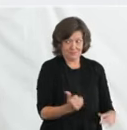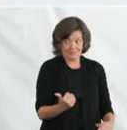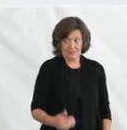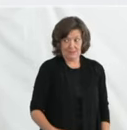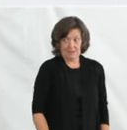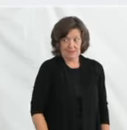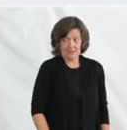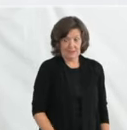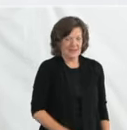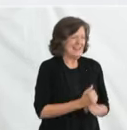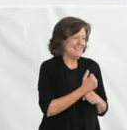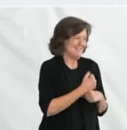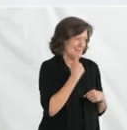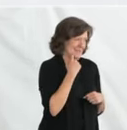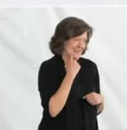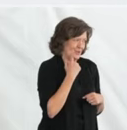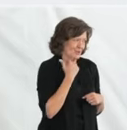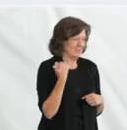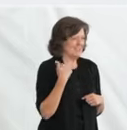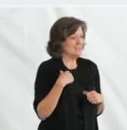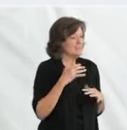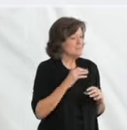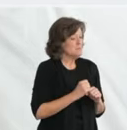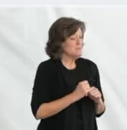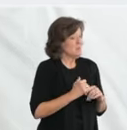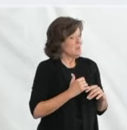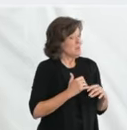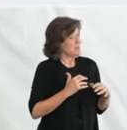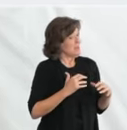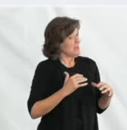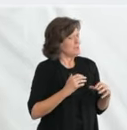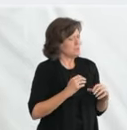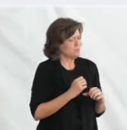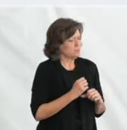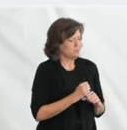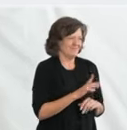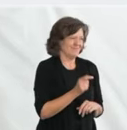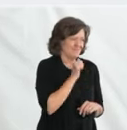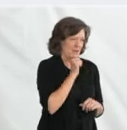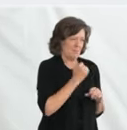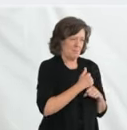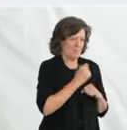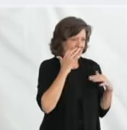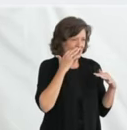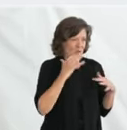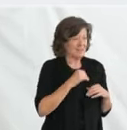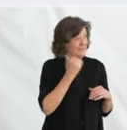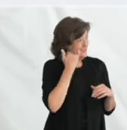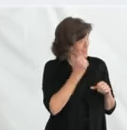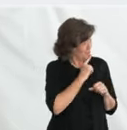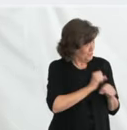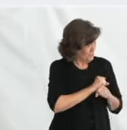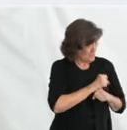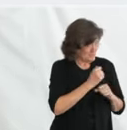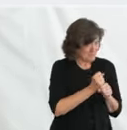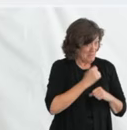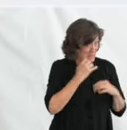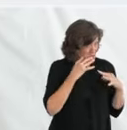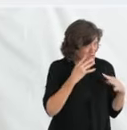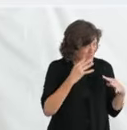of course, they didn't really make that noise. That's just an illustration. If they really made that noise, all cows would go mad. And then